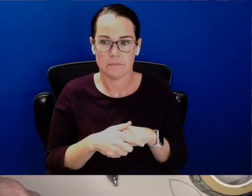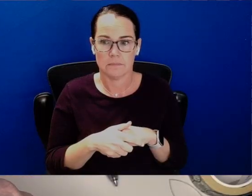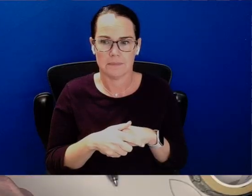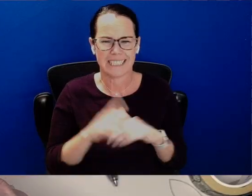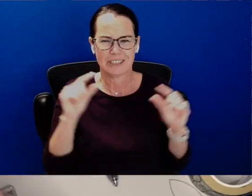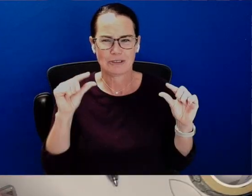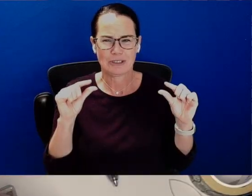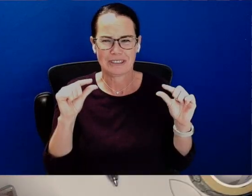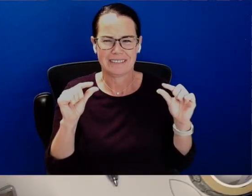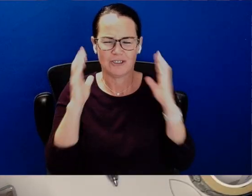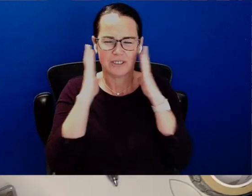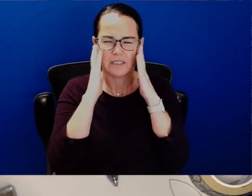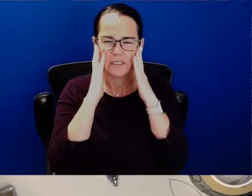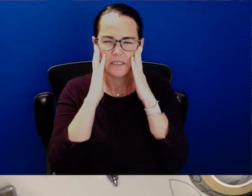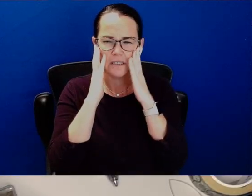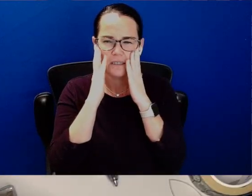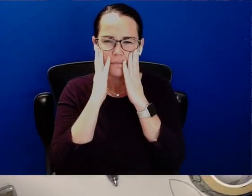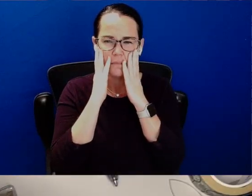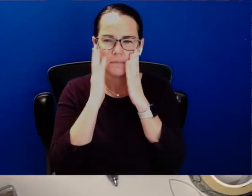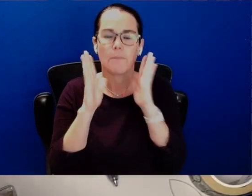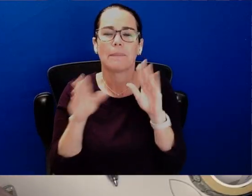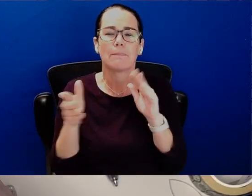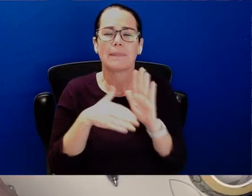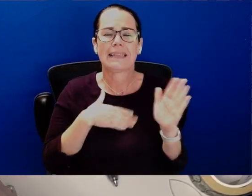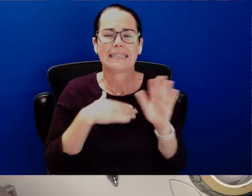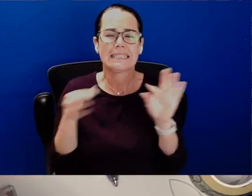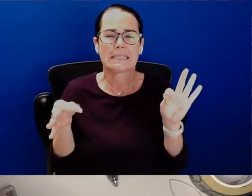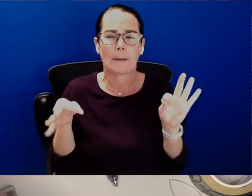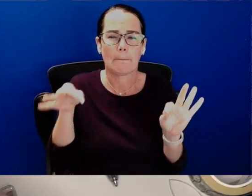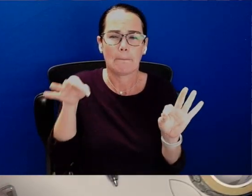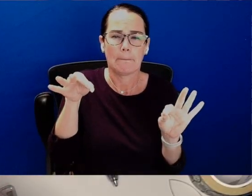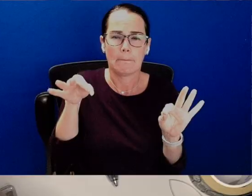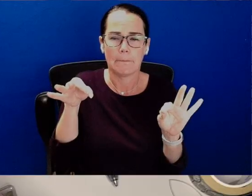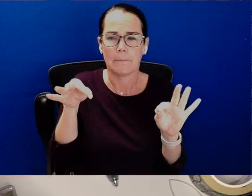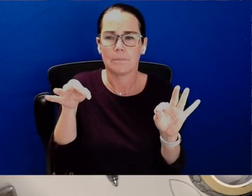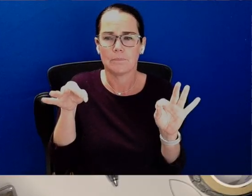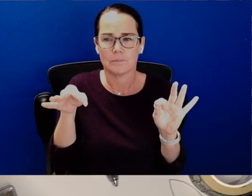Oh, it's crooked. It's crooked. It's crooked. Please come up. Okay.